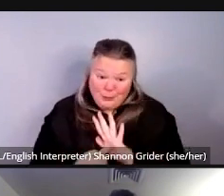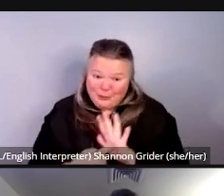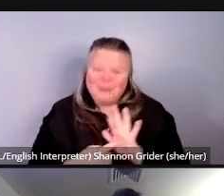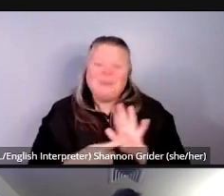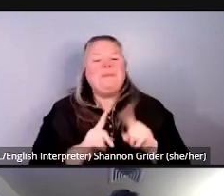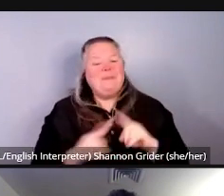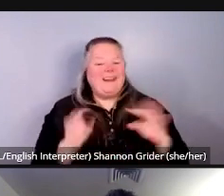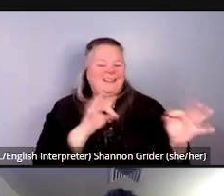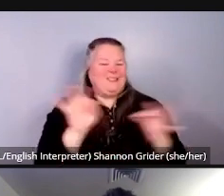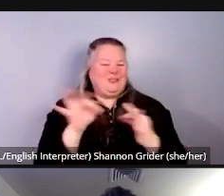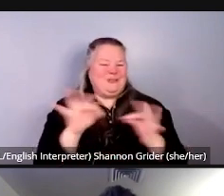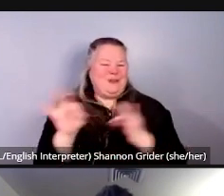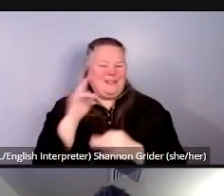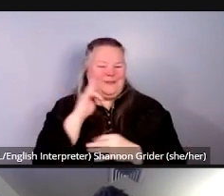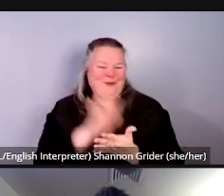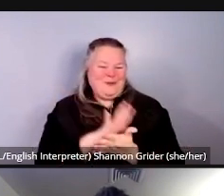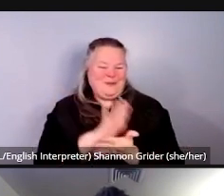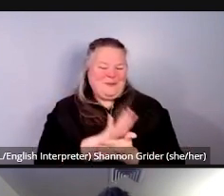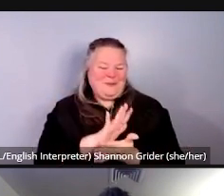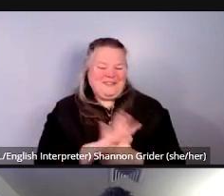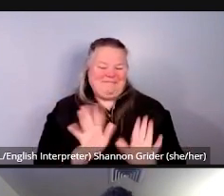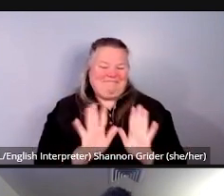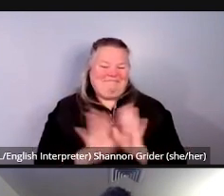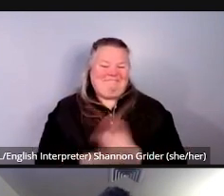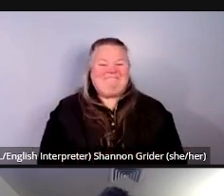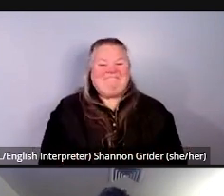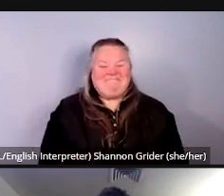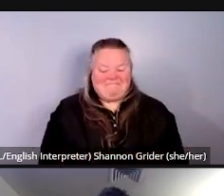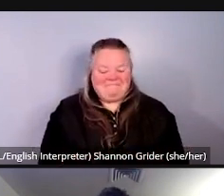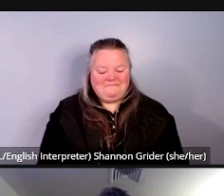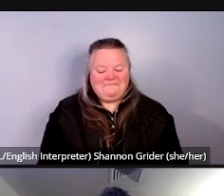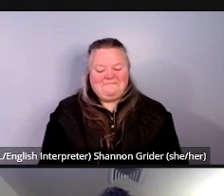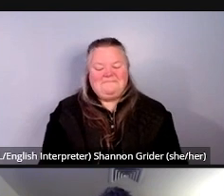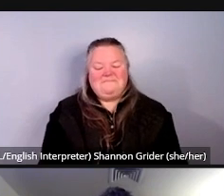bit distracting to our schools when we do that.